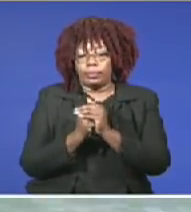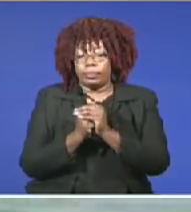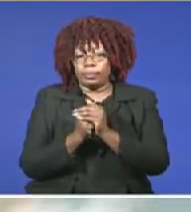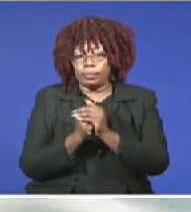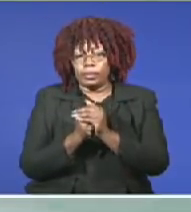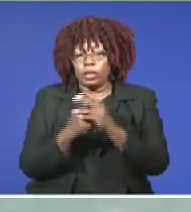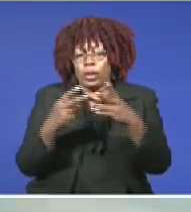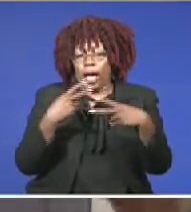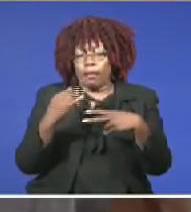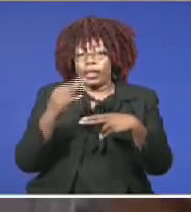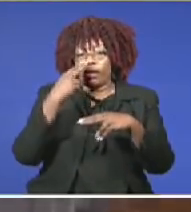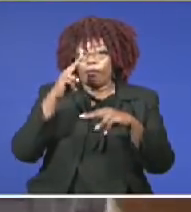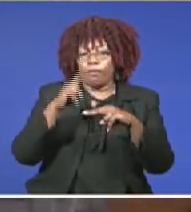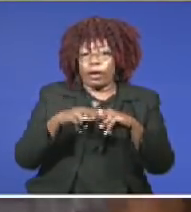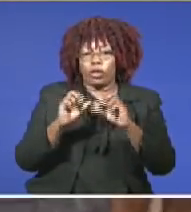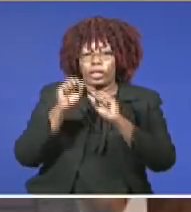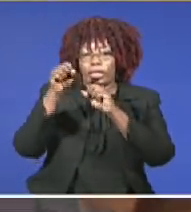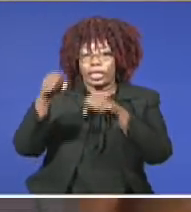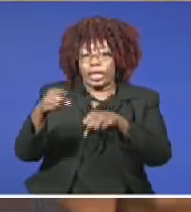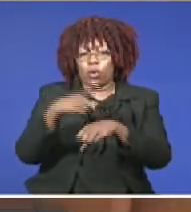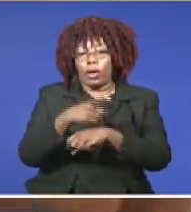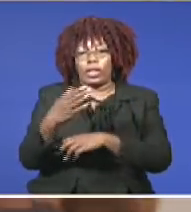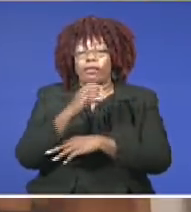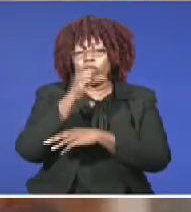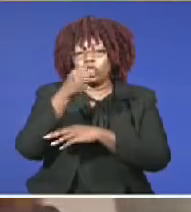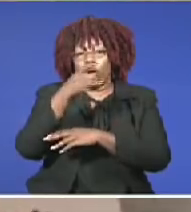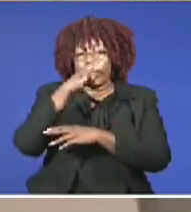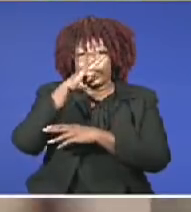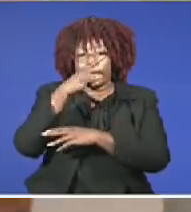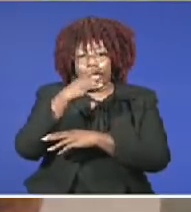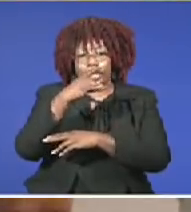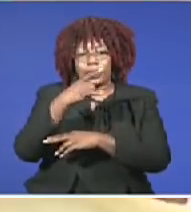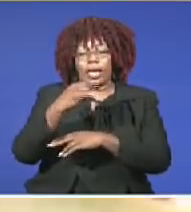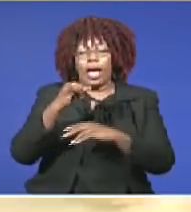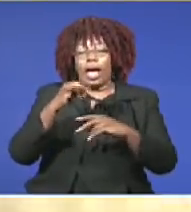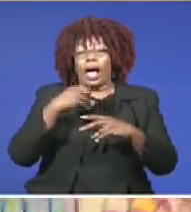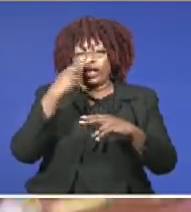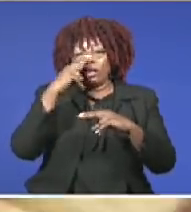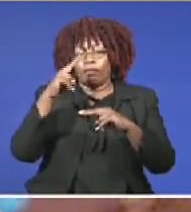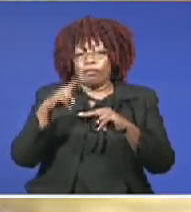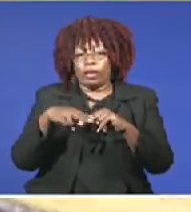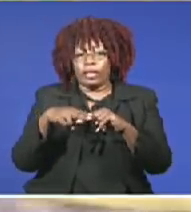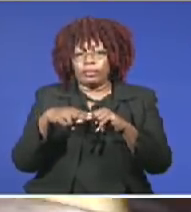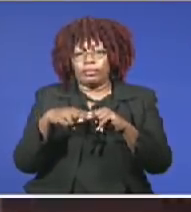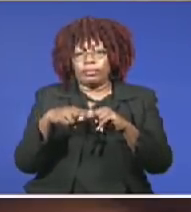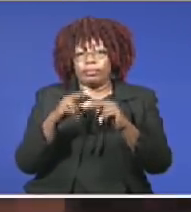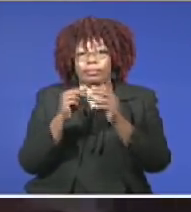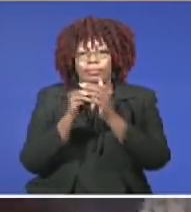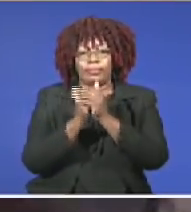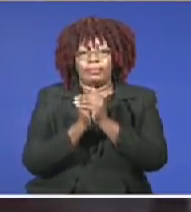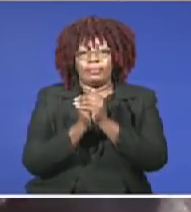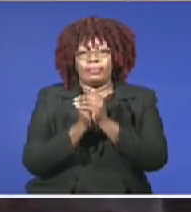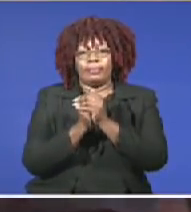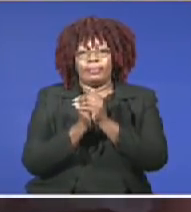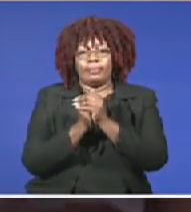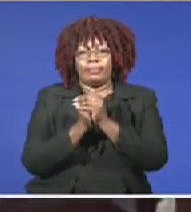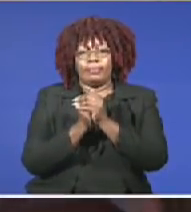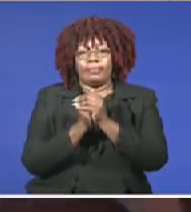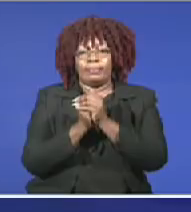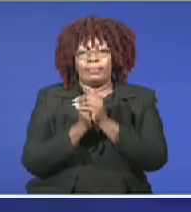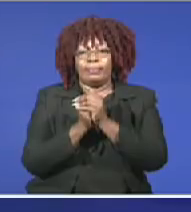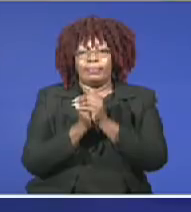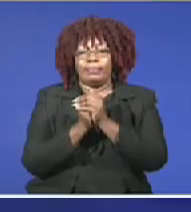having fun on the seas, one thing is for sure, the kids sure had a ball on the line. For ZNS Total Sports, I'm Charles